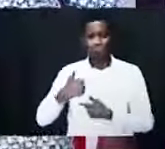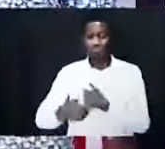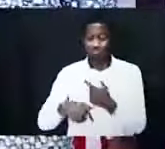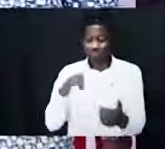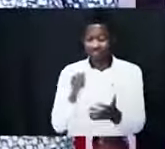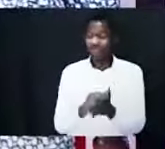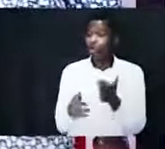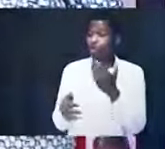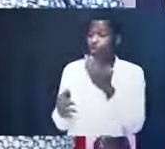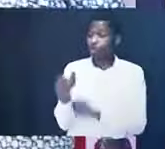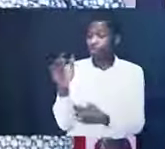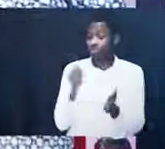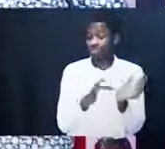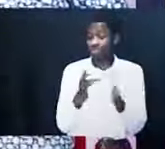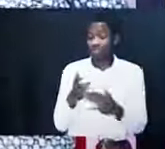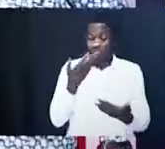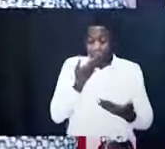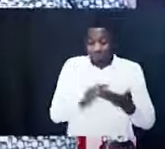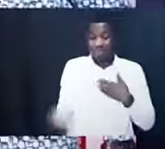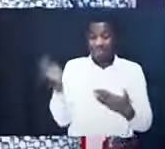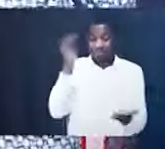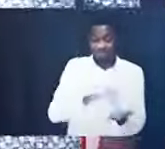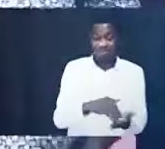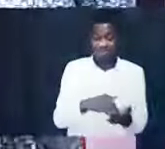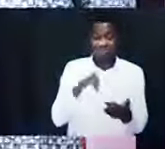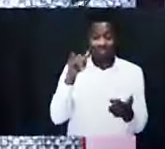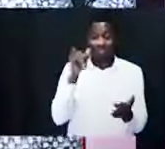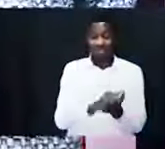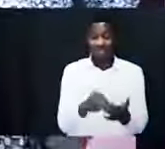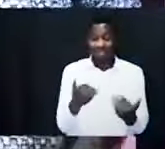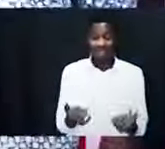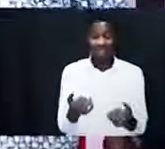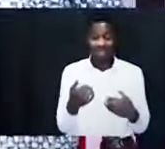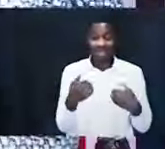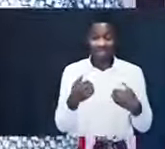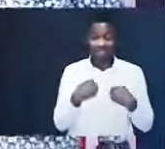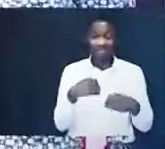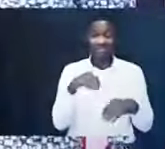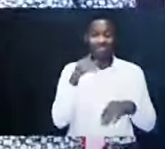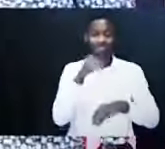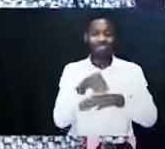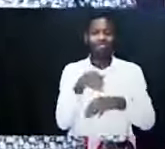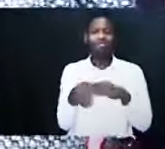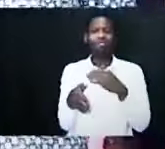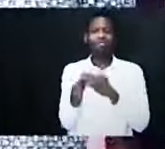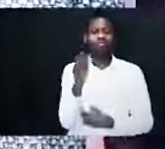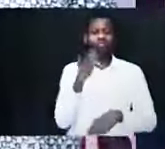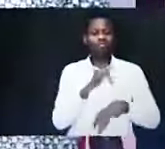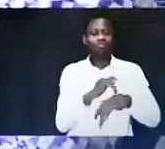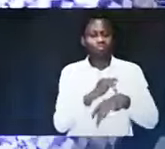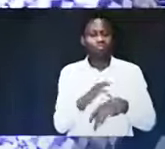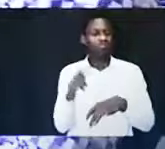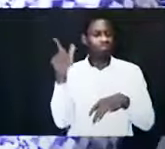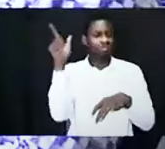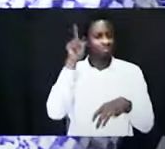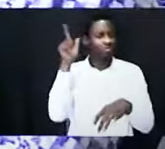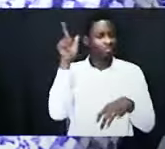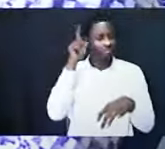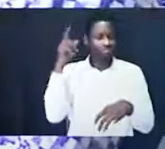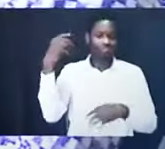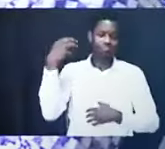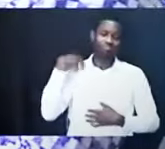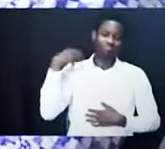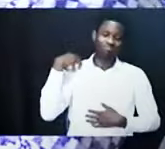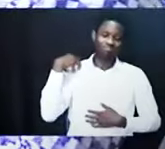we can find ourselves at his feet, listening to the Master. I pray that